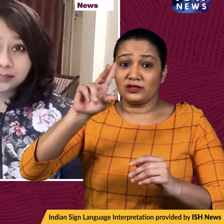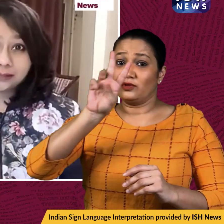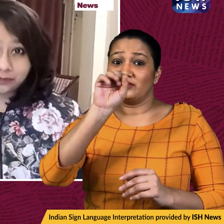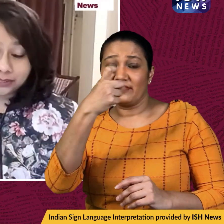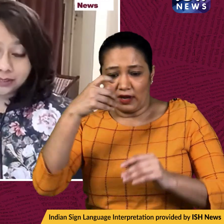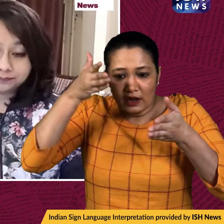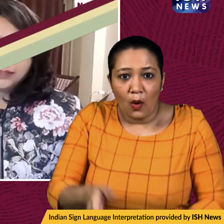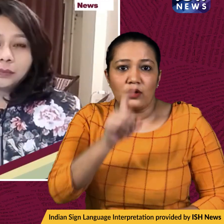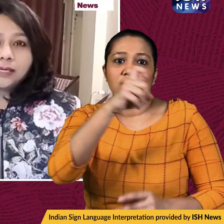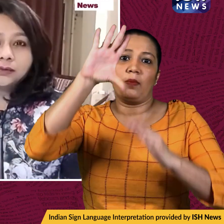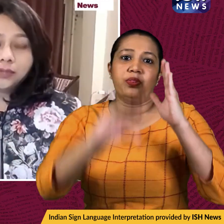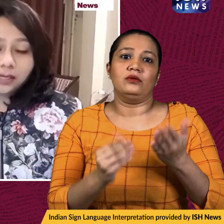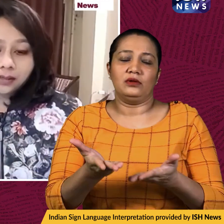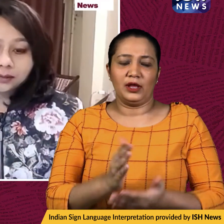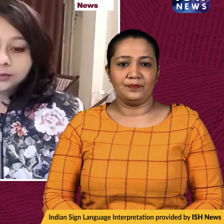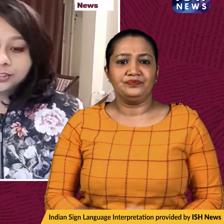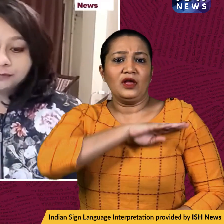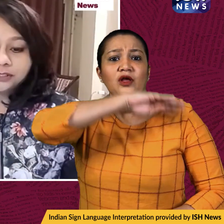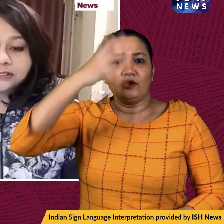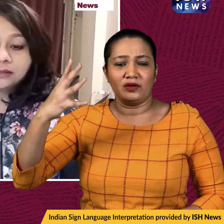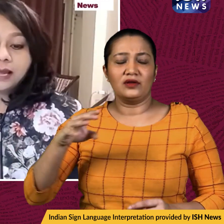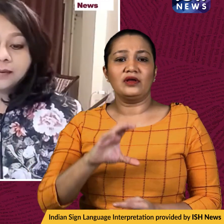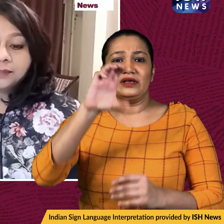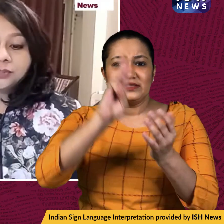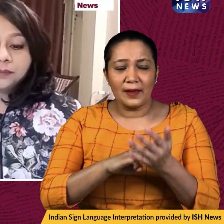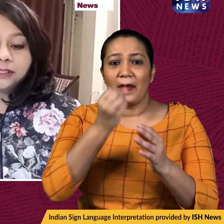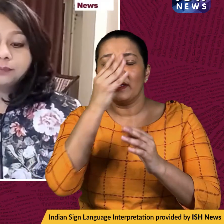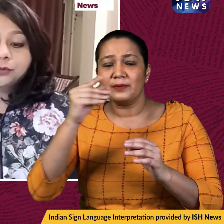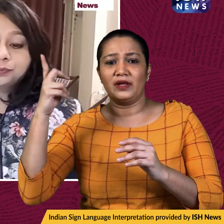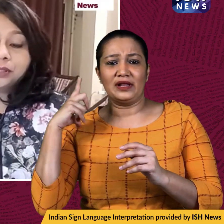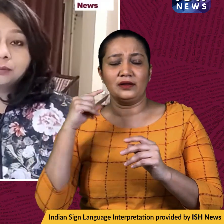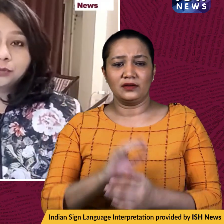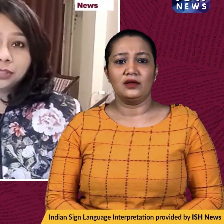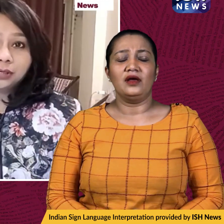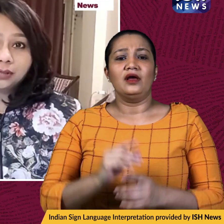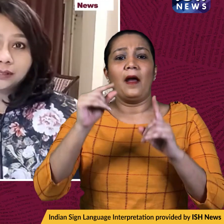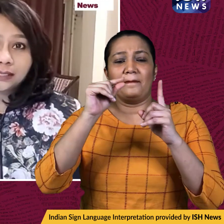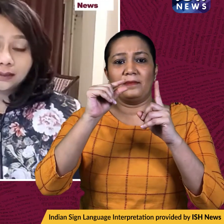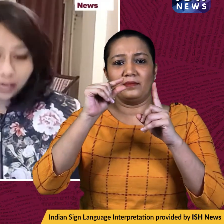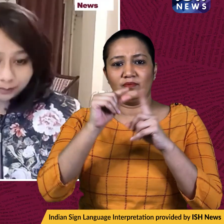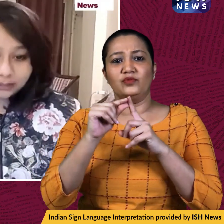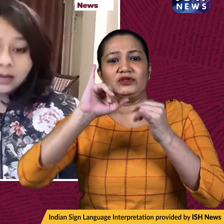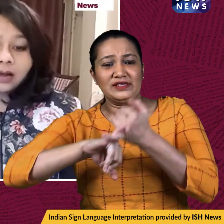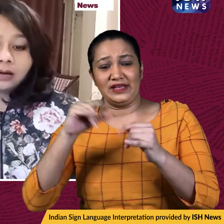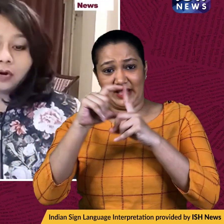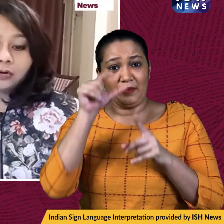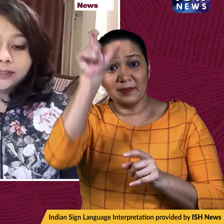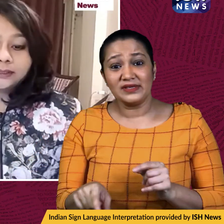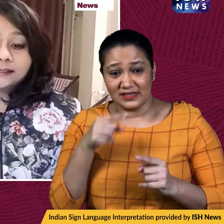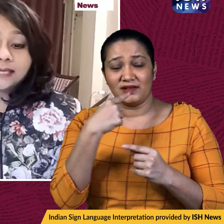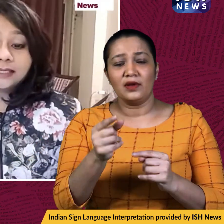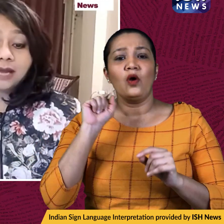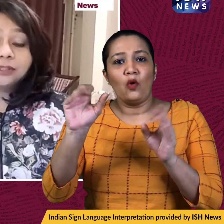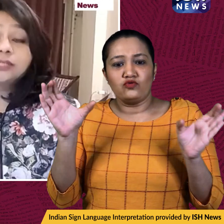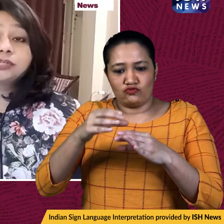from 2017. Meanwhile, in Uttarakhand, the Chief Minister and BJP leader Pushkar Singh Dhami, along